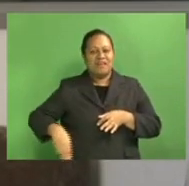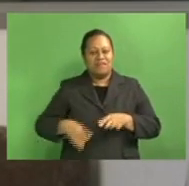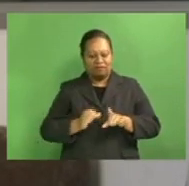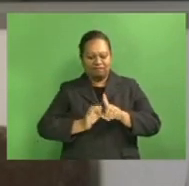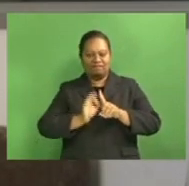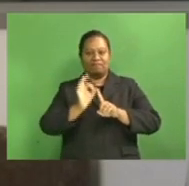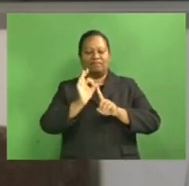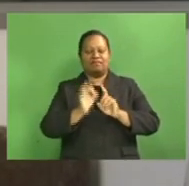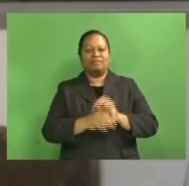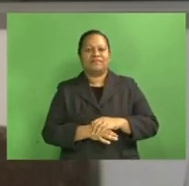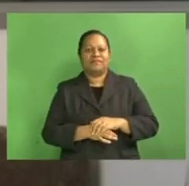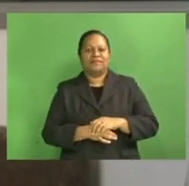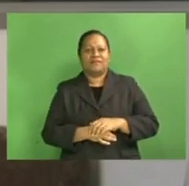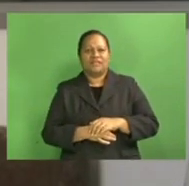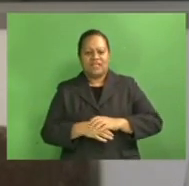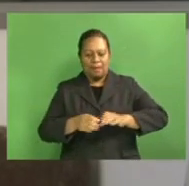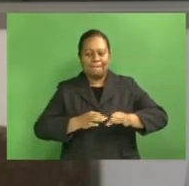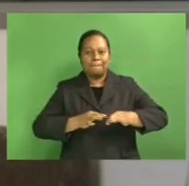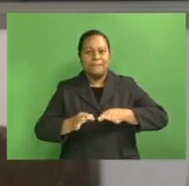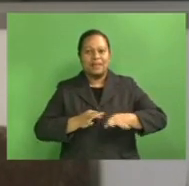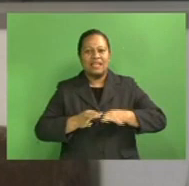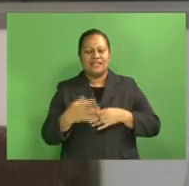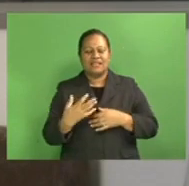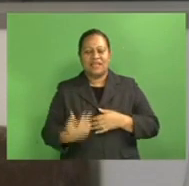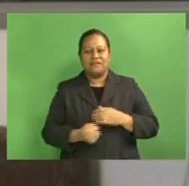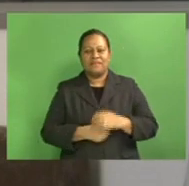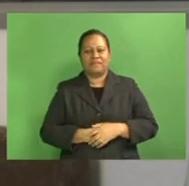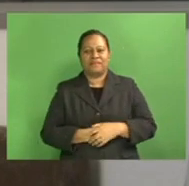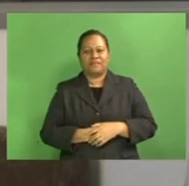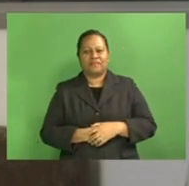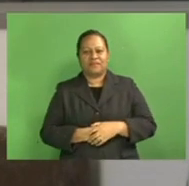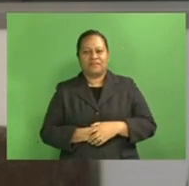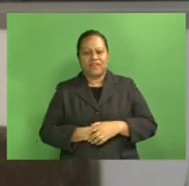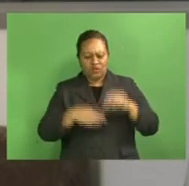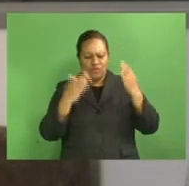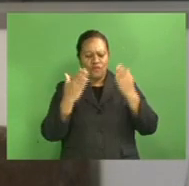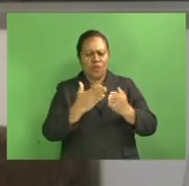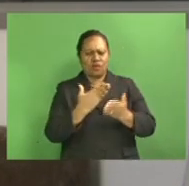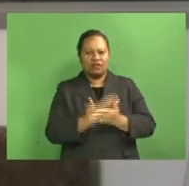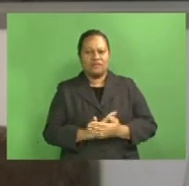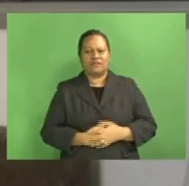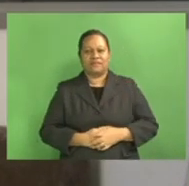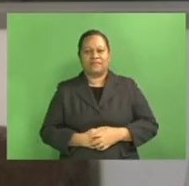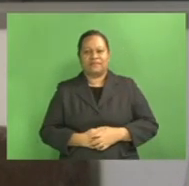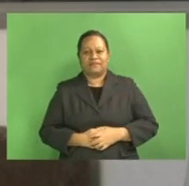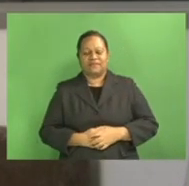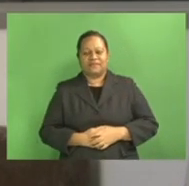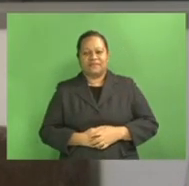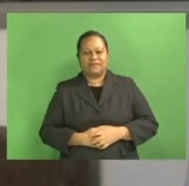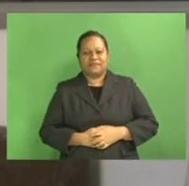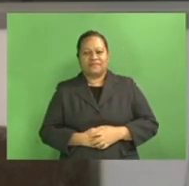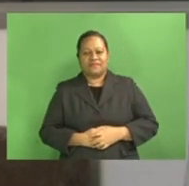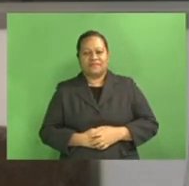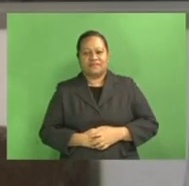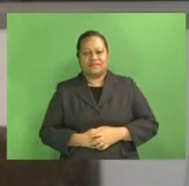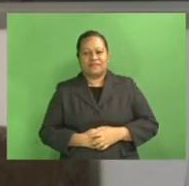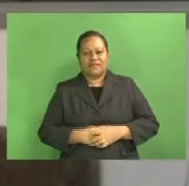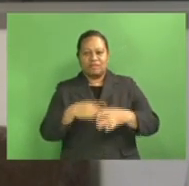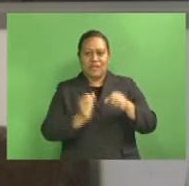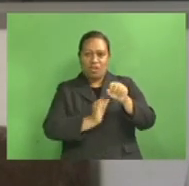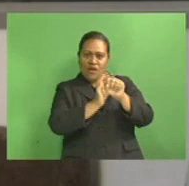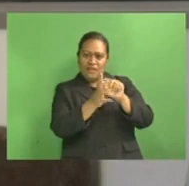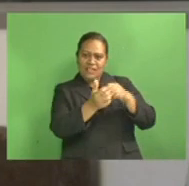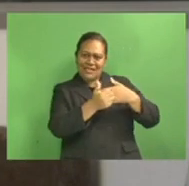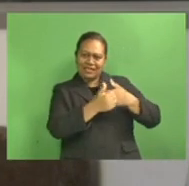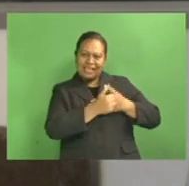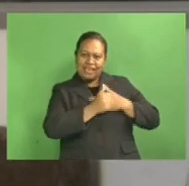develop marketing plans that have this strategic focus, that it is going forward into a COVID-safe